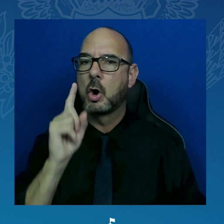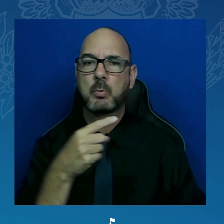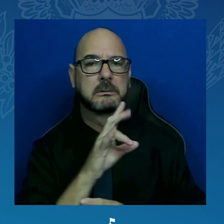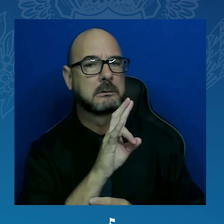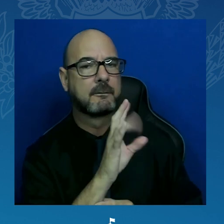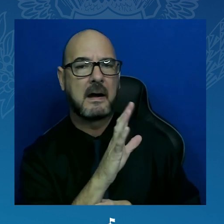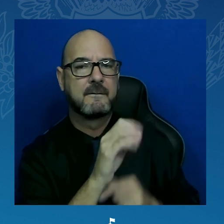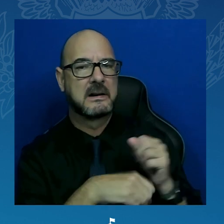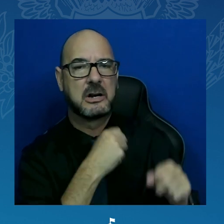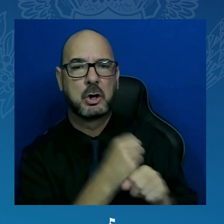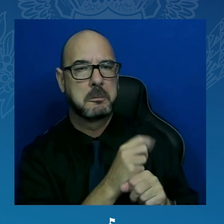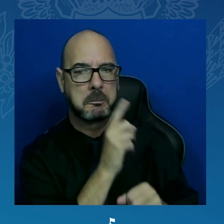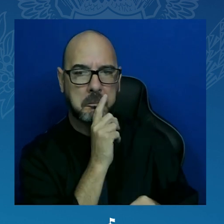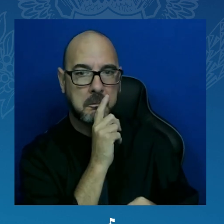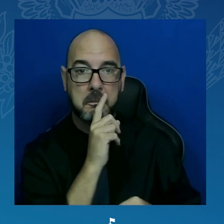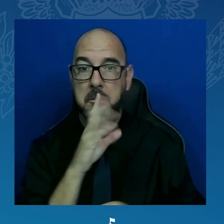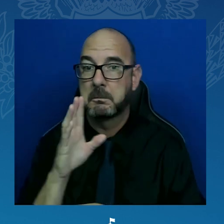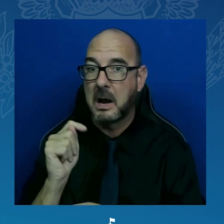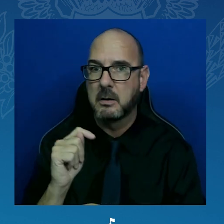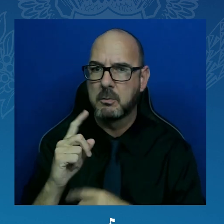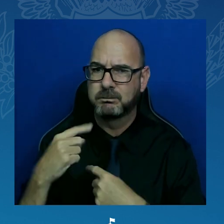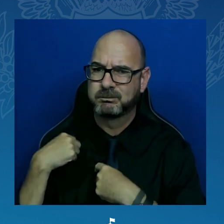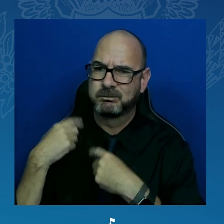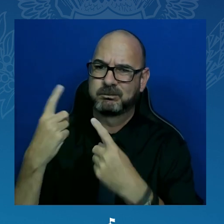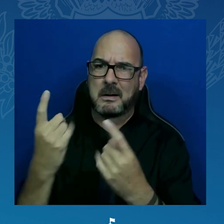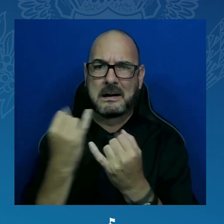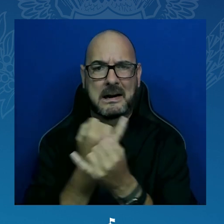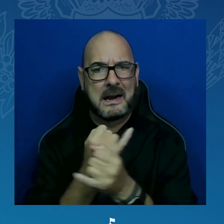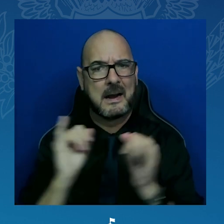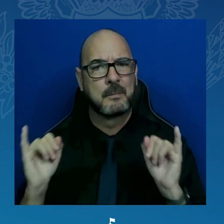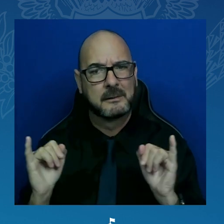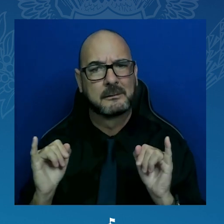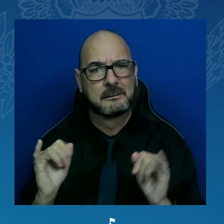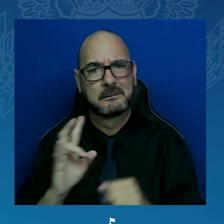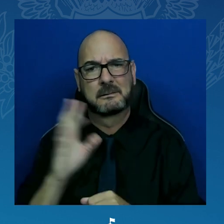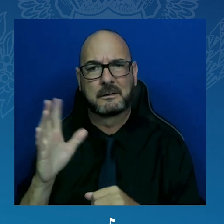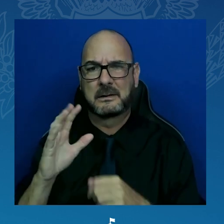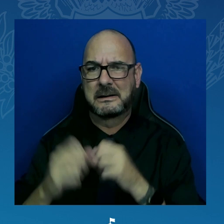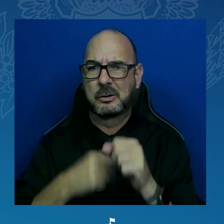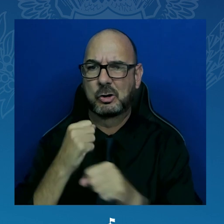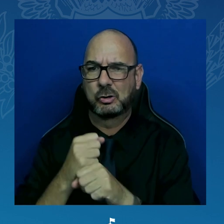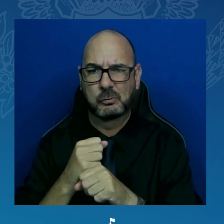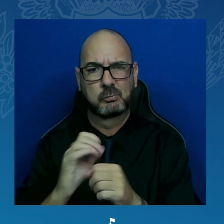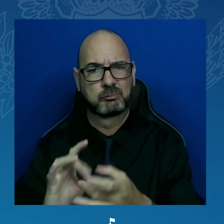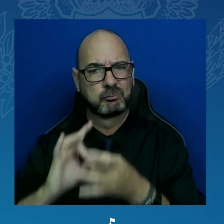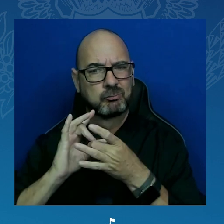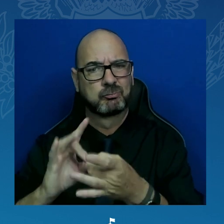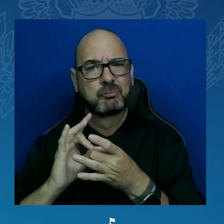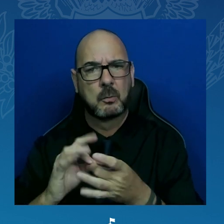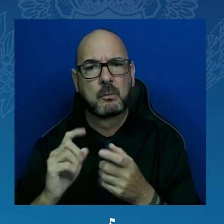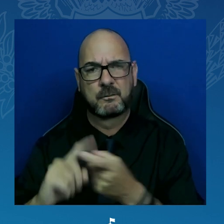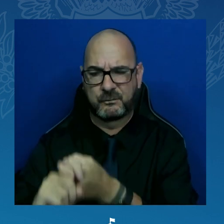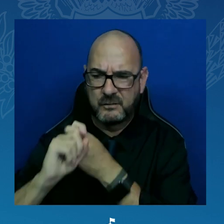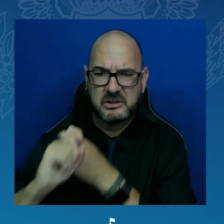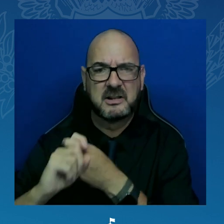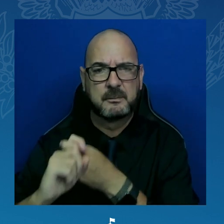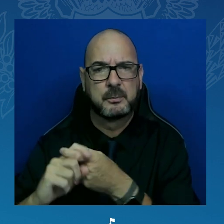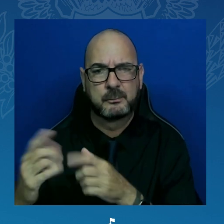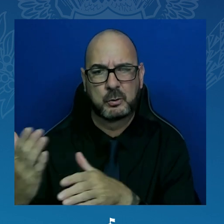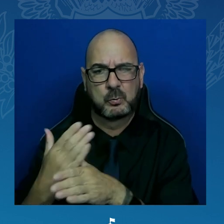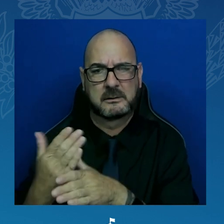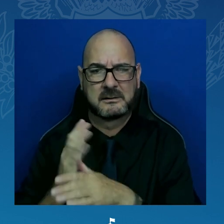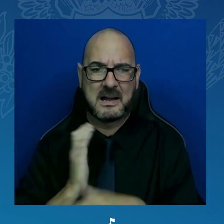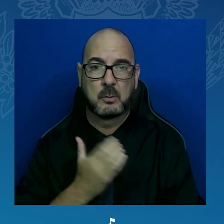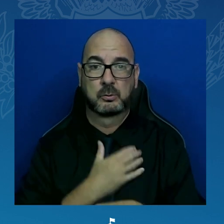75 years of Israel's independence, but 75 years of the special relationship and friendship between our